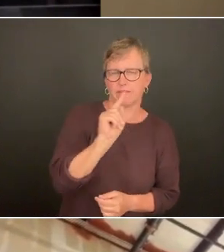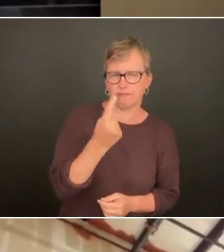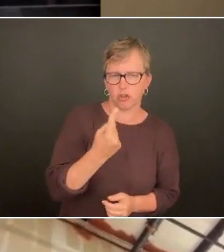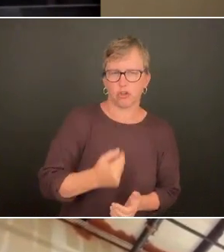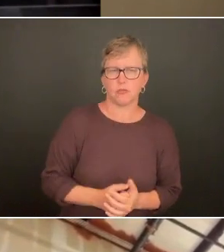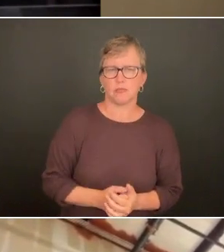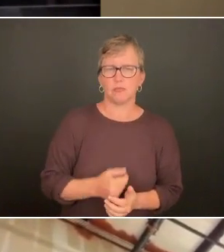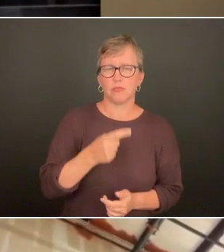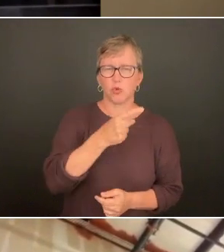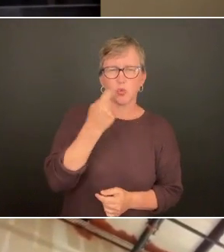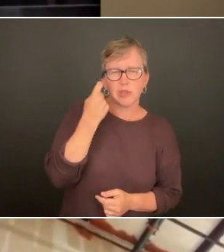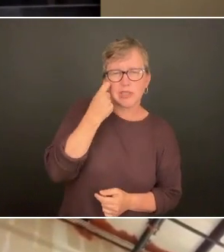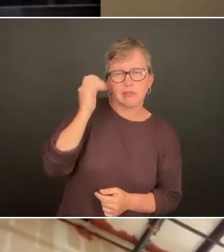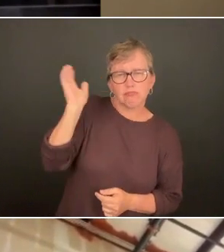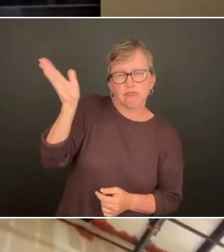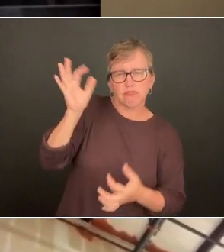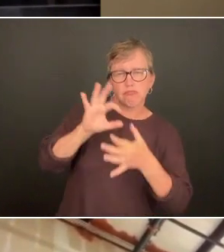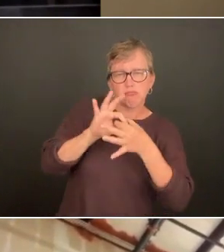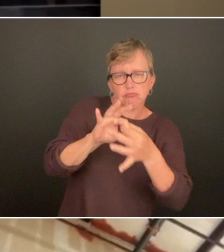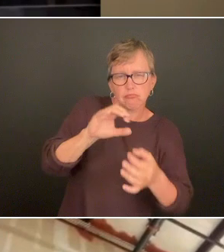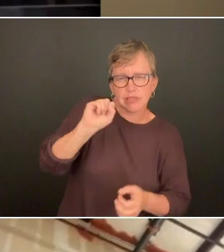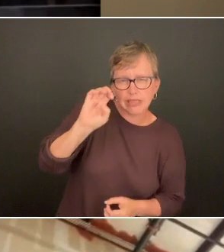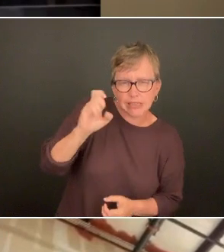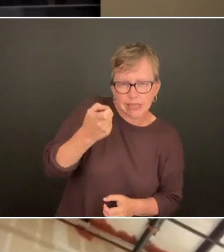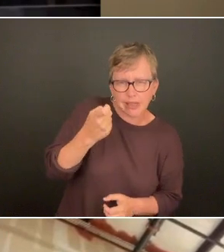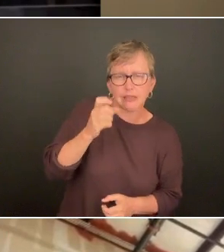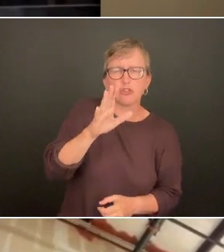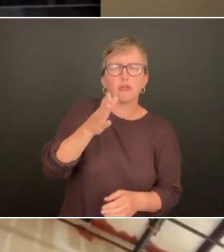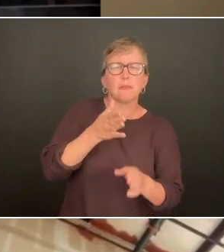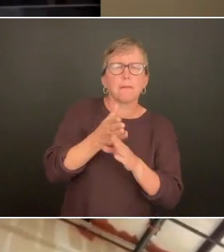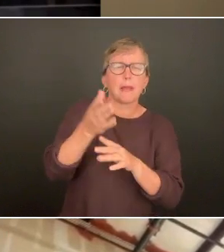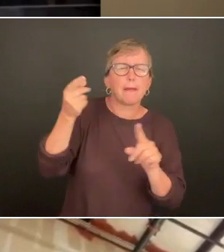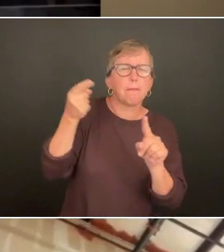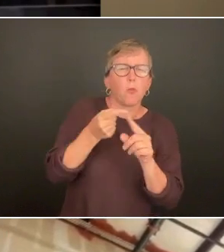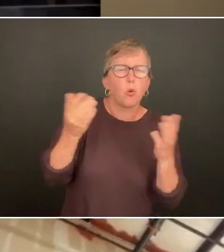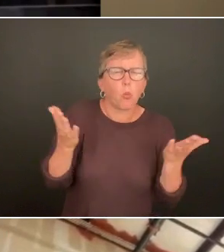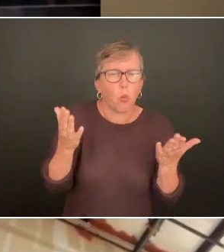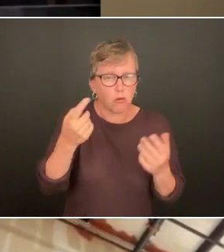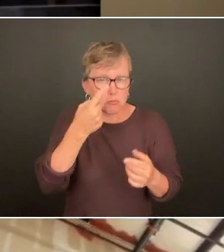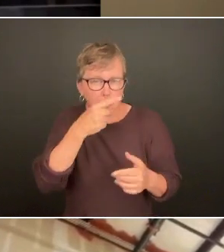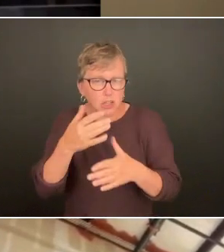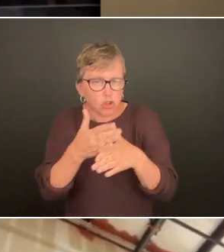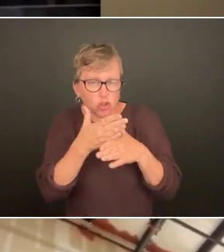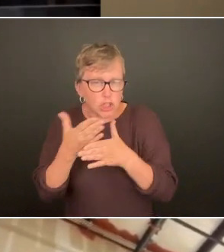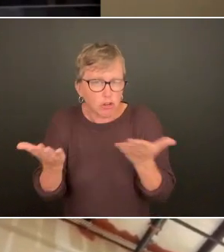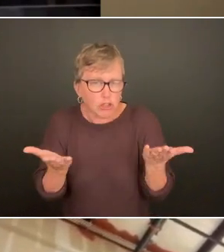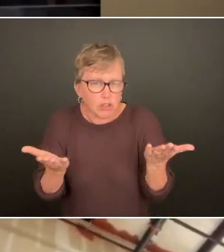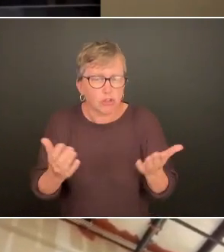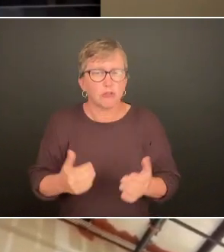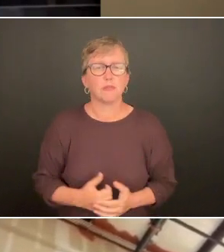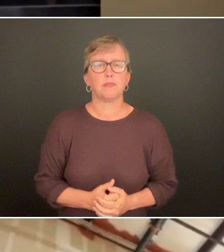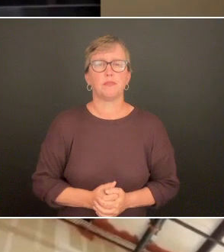Beth. You just recently had your talk, Beth. What was the main point of your talk about the sex